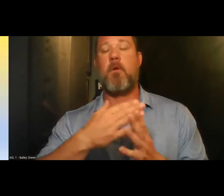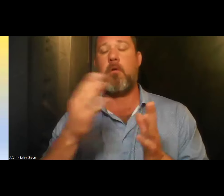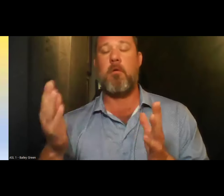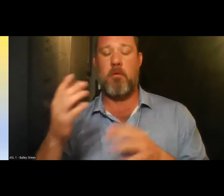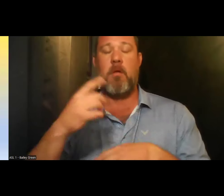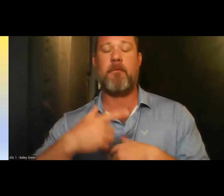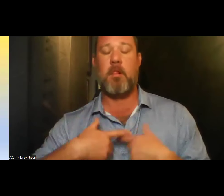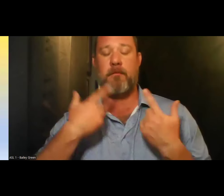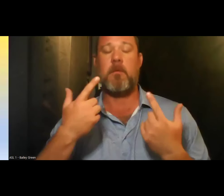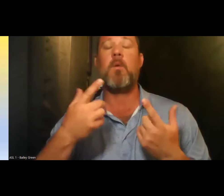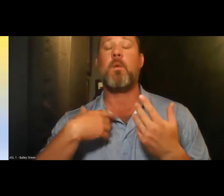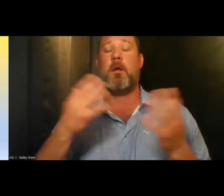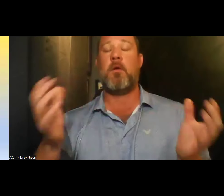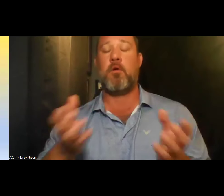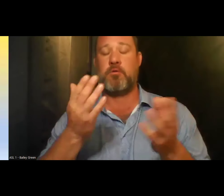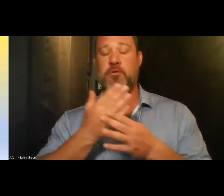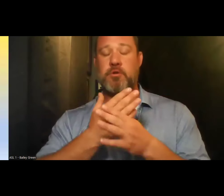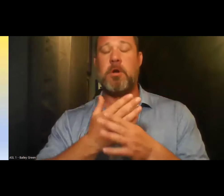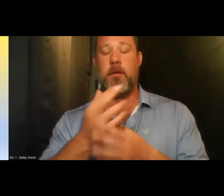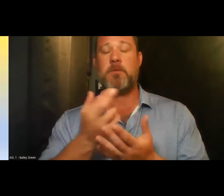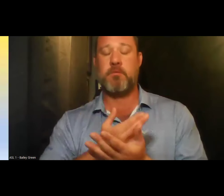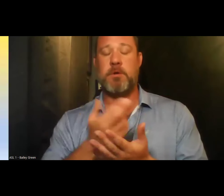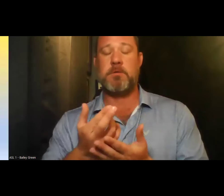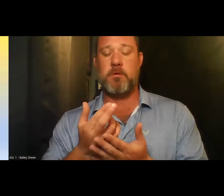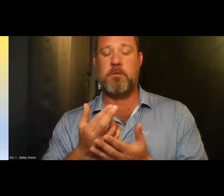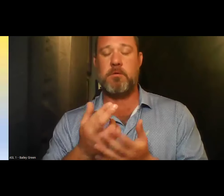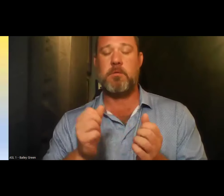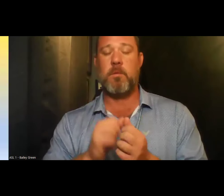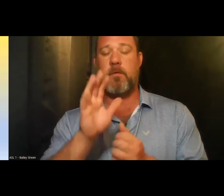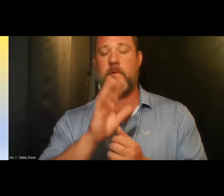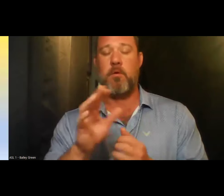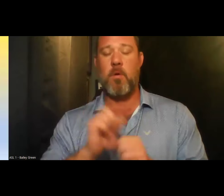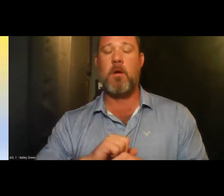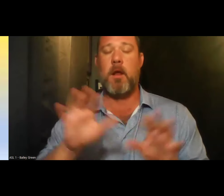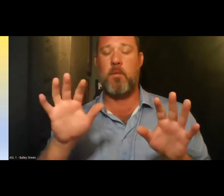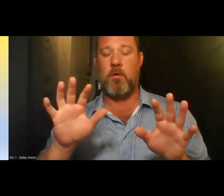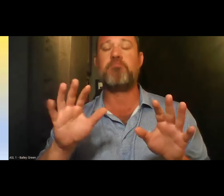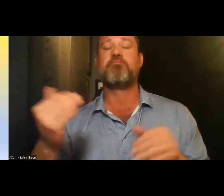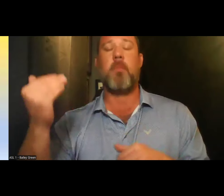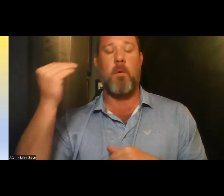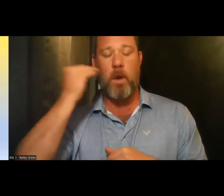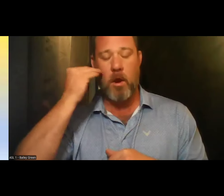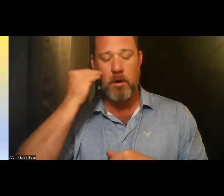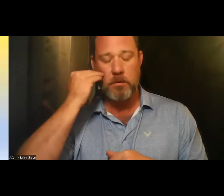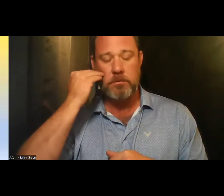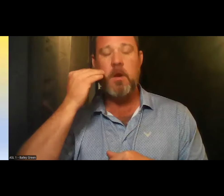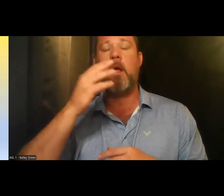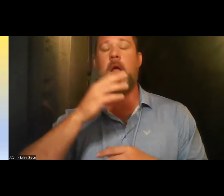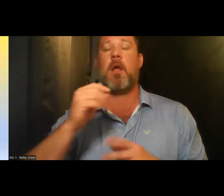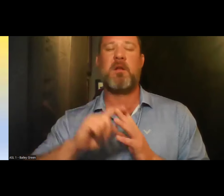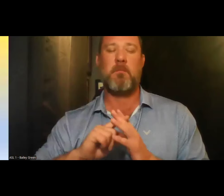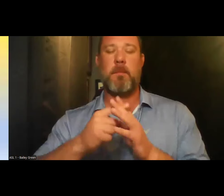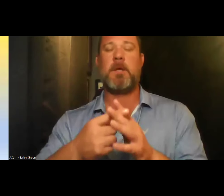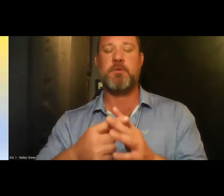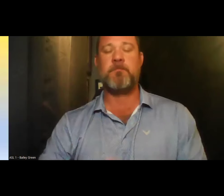encourage you to share the resources we've highlighted today with those in your network to help broaden awareness and support in